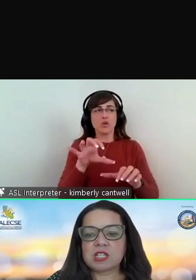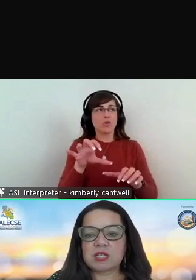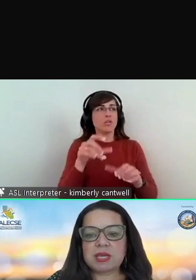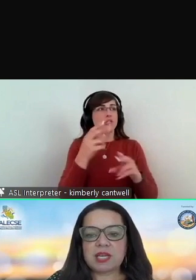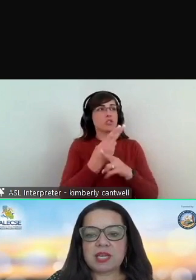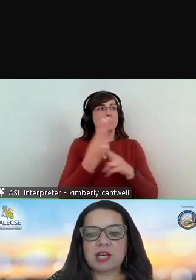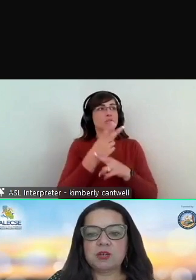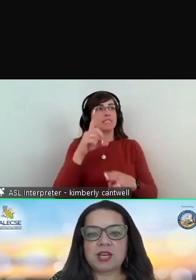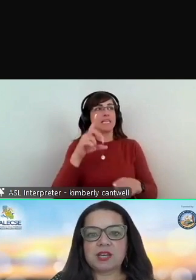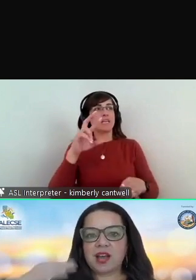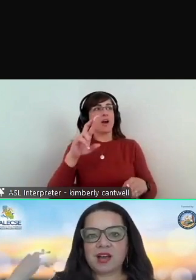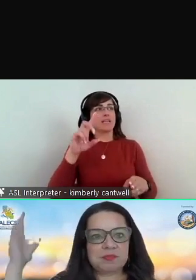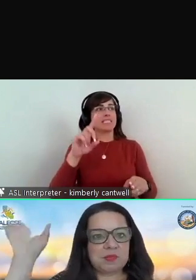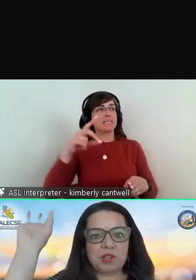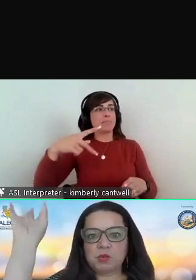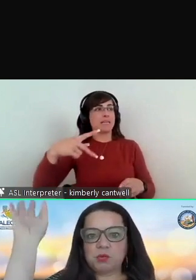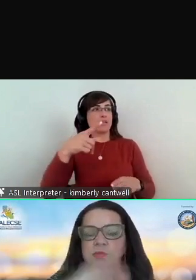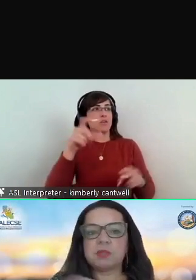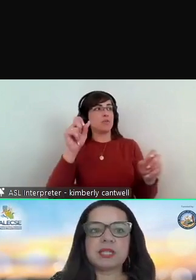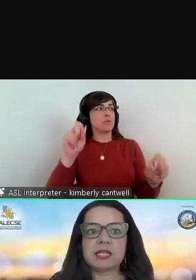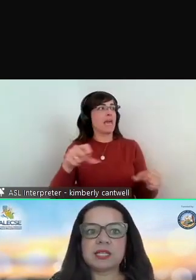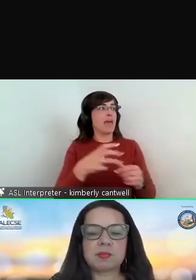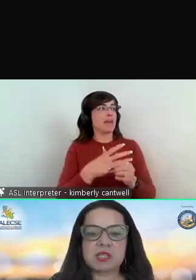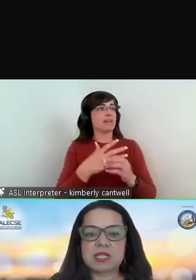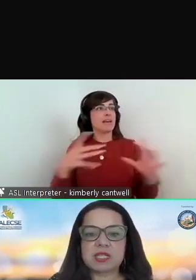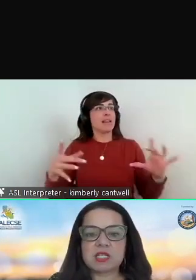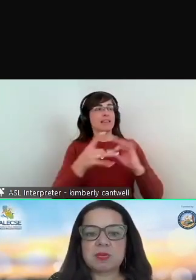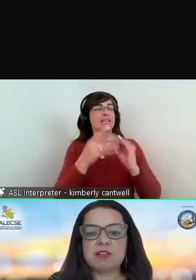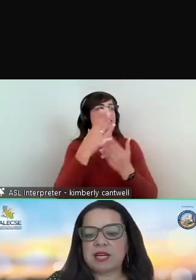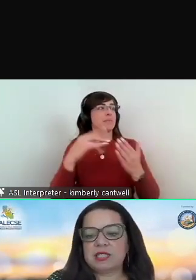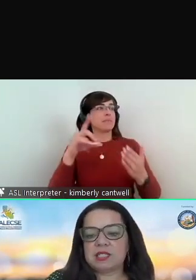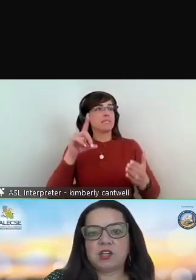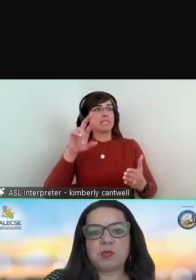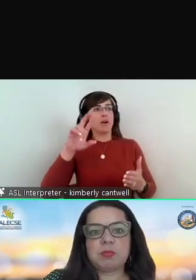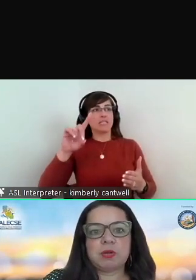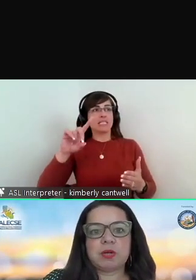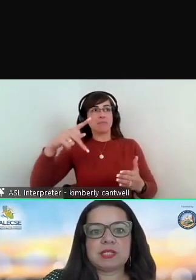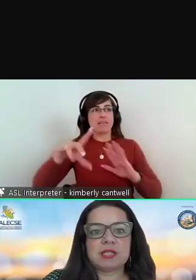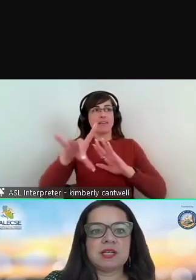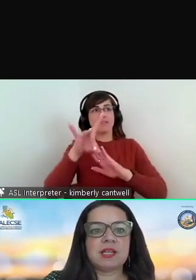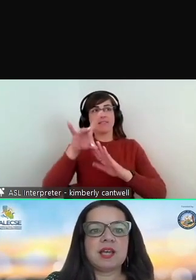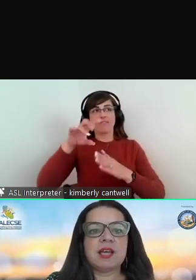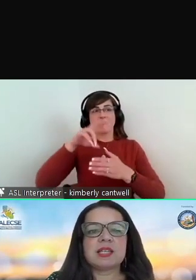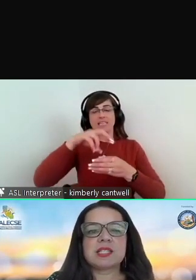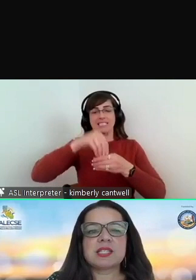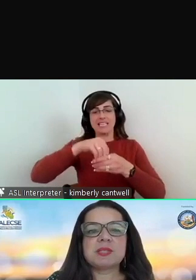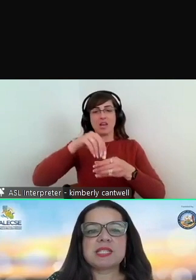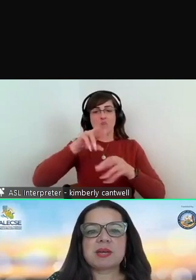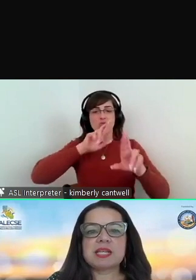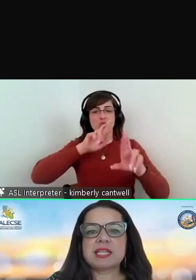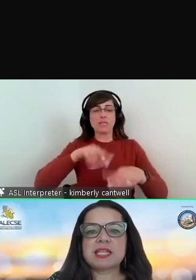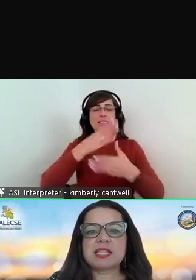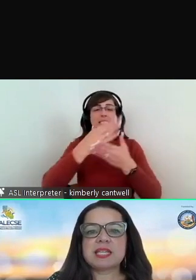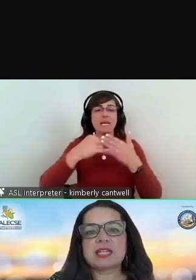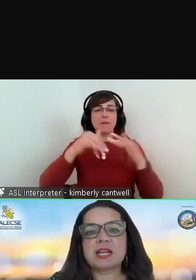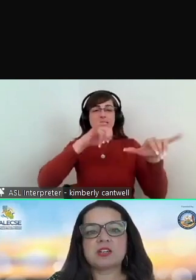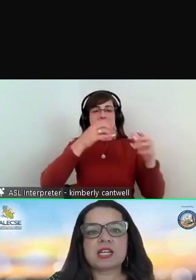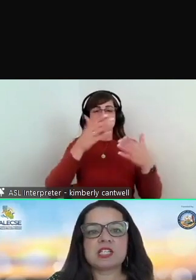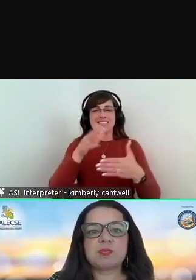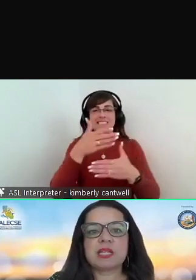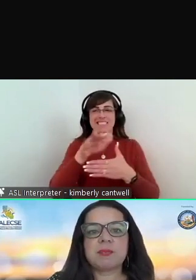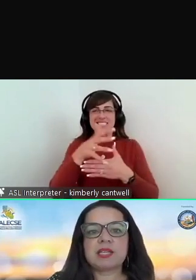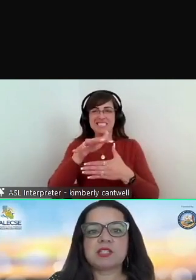the DRDP, and you can, link some of the DRDP findings in your reports. Some semi-standardized